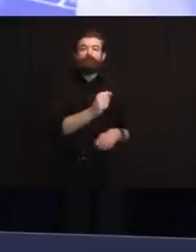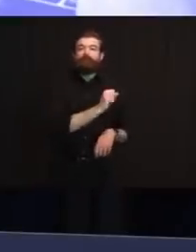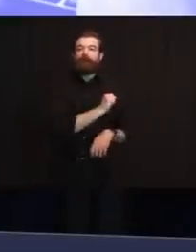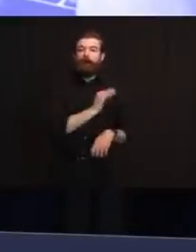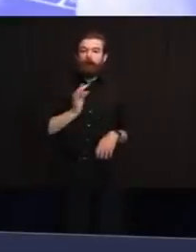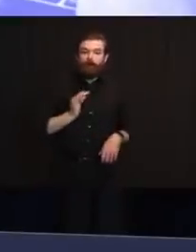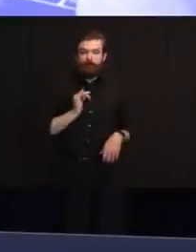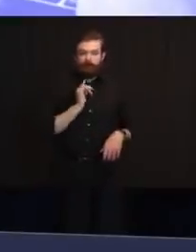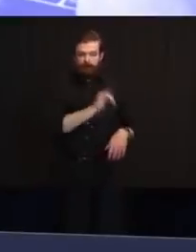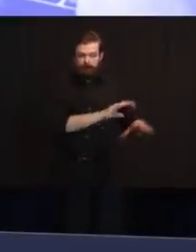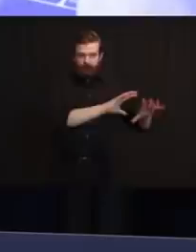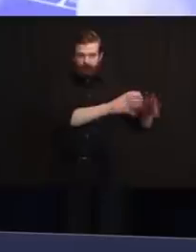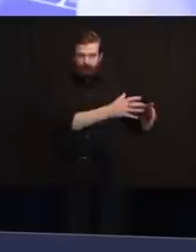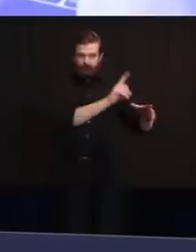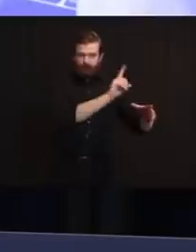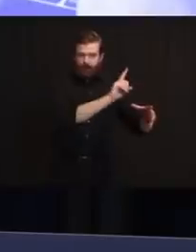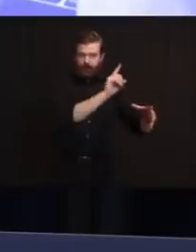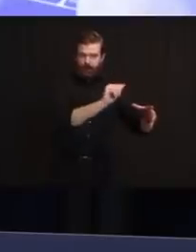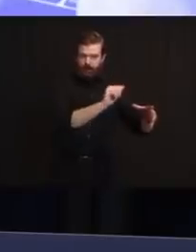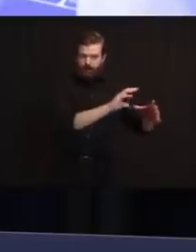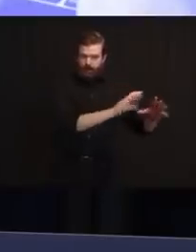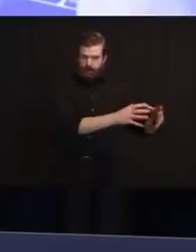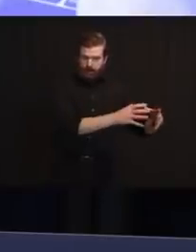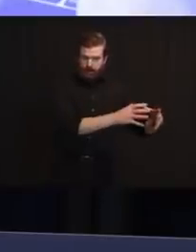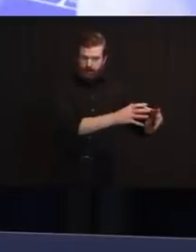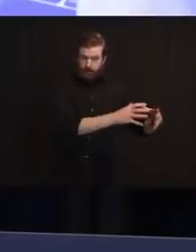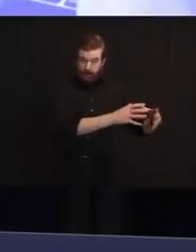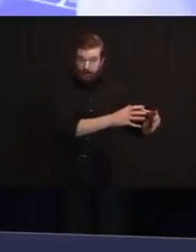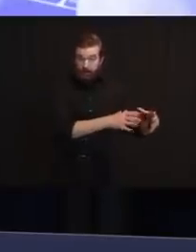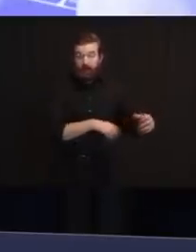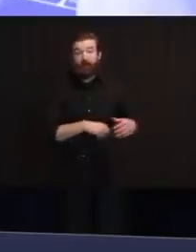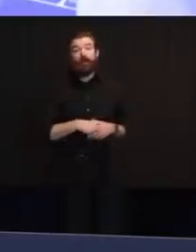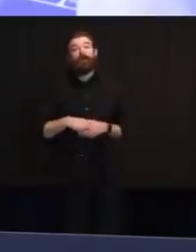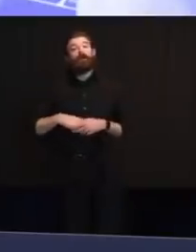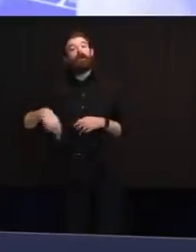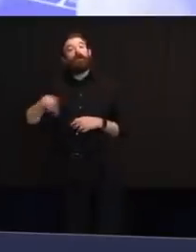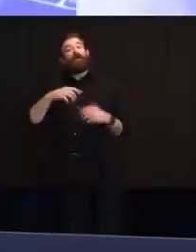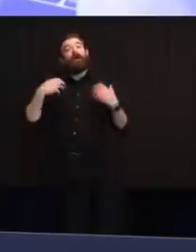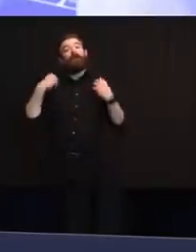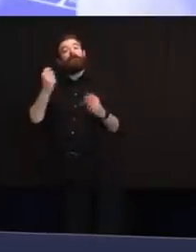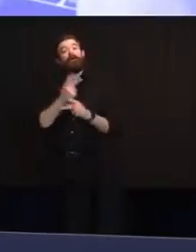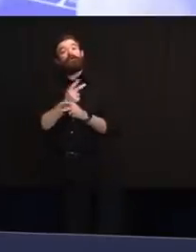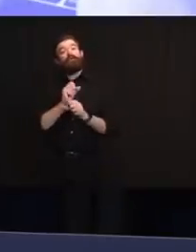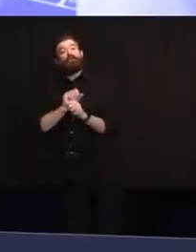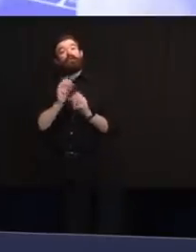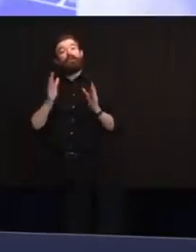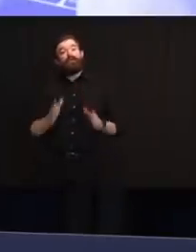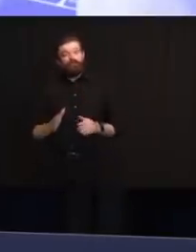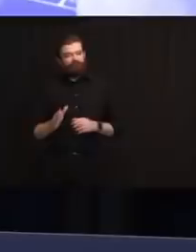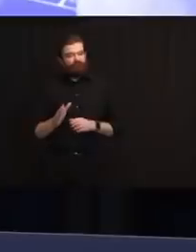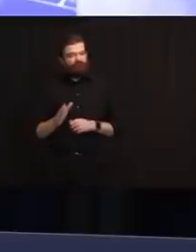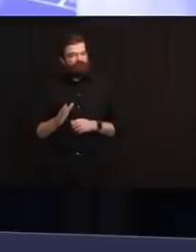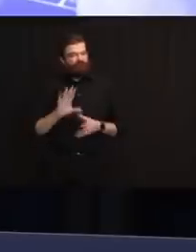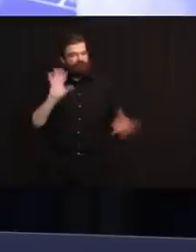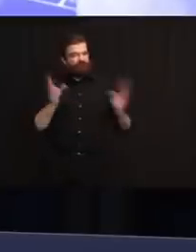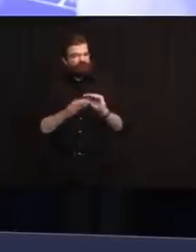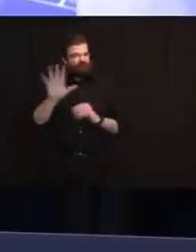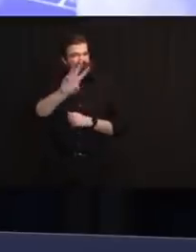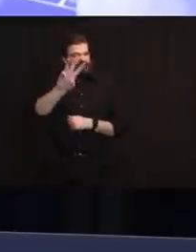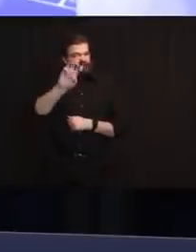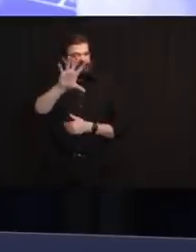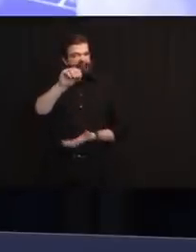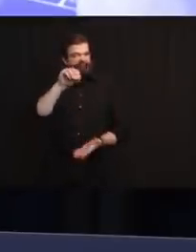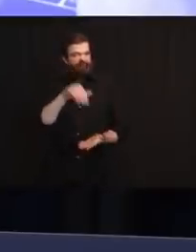650,000 healthcare workers in New Jersey. The health and safety of our frontline healthcare workers is our current